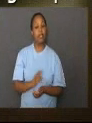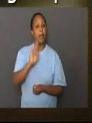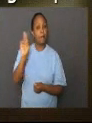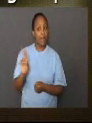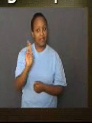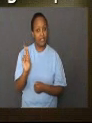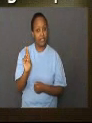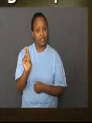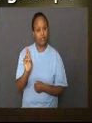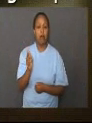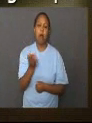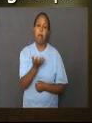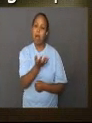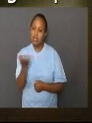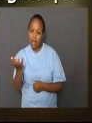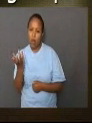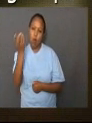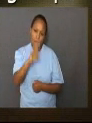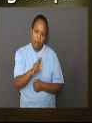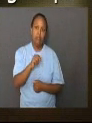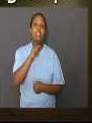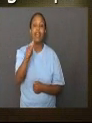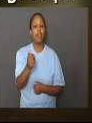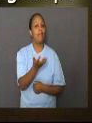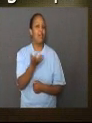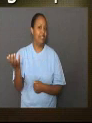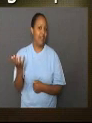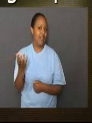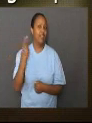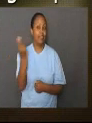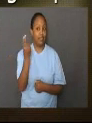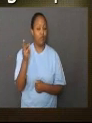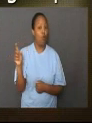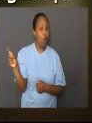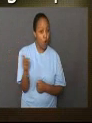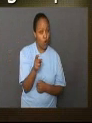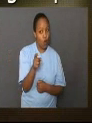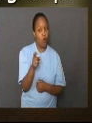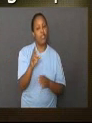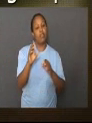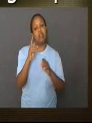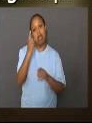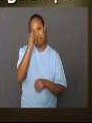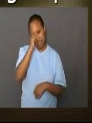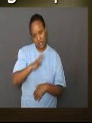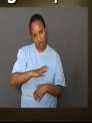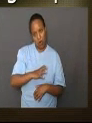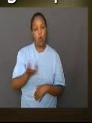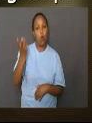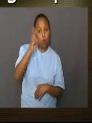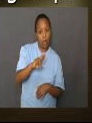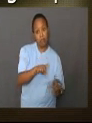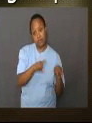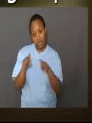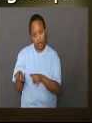Benefits are material or non-material advantages that are given to an